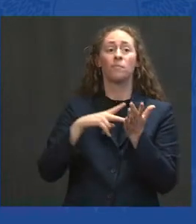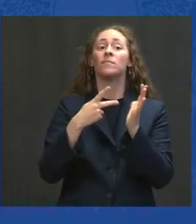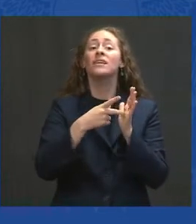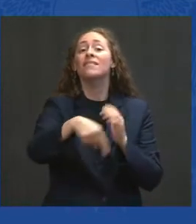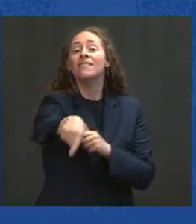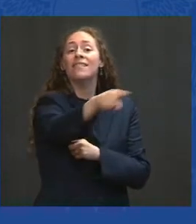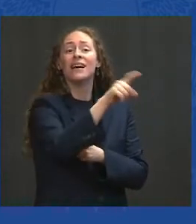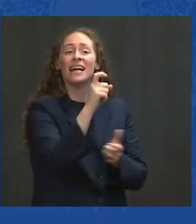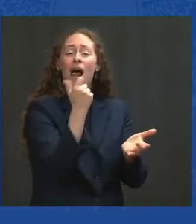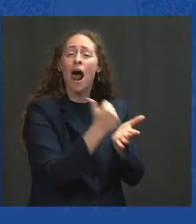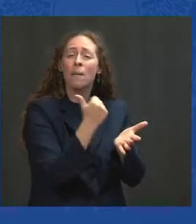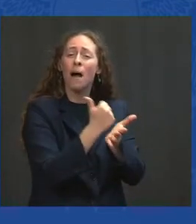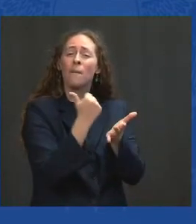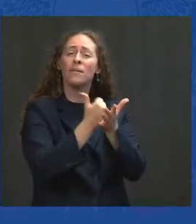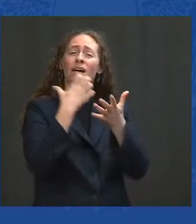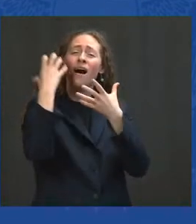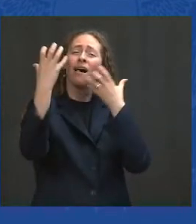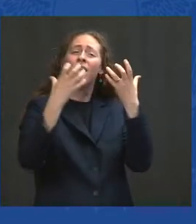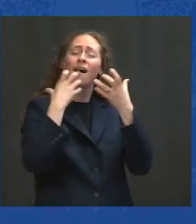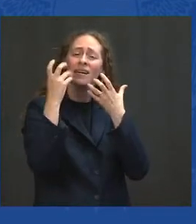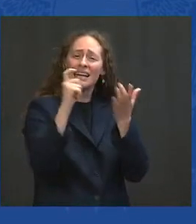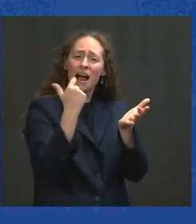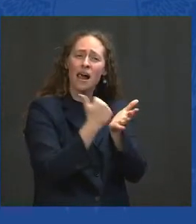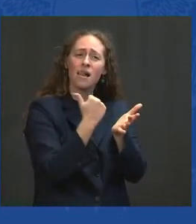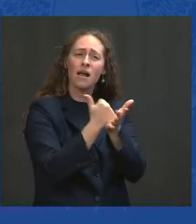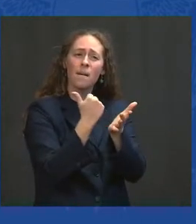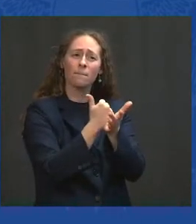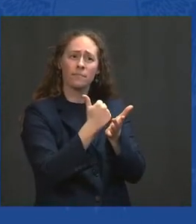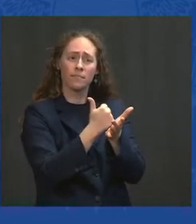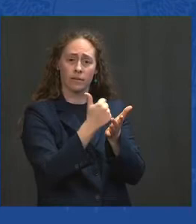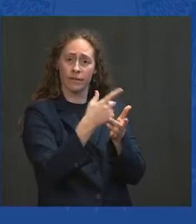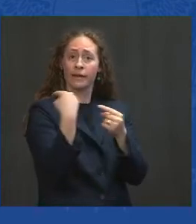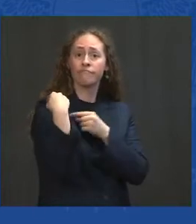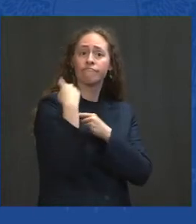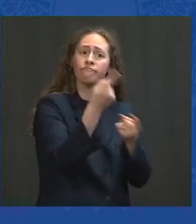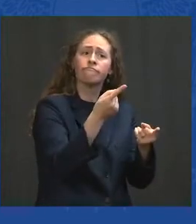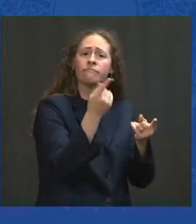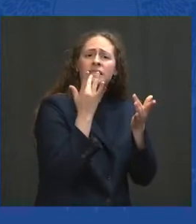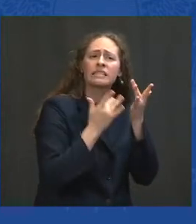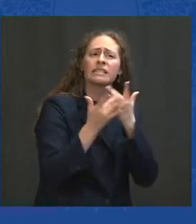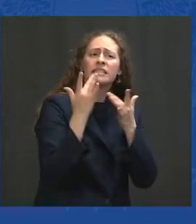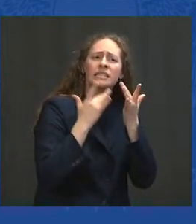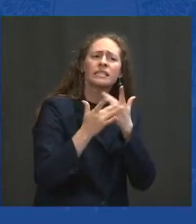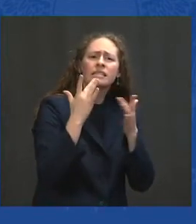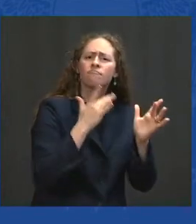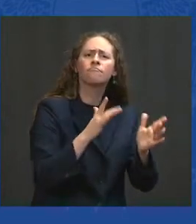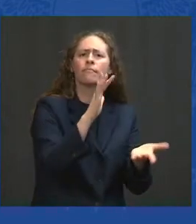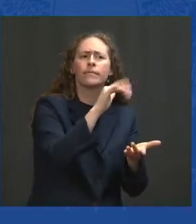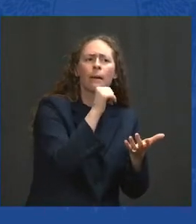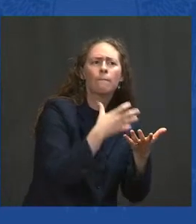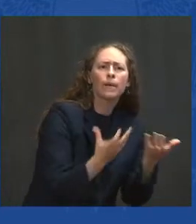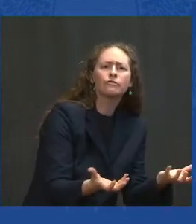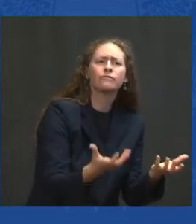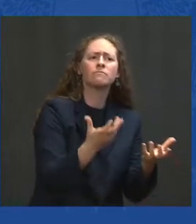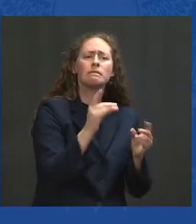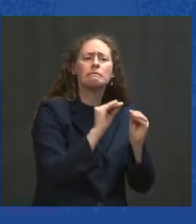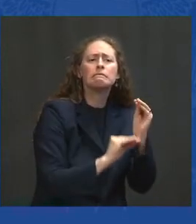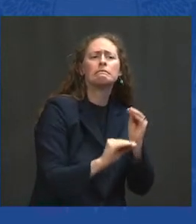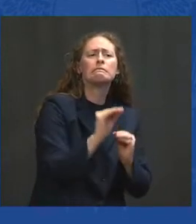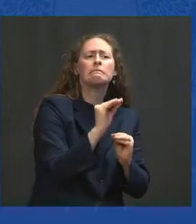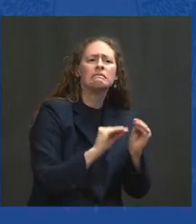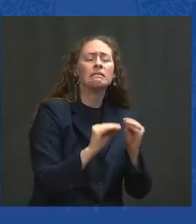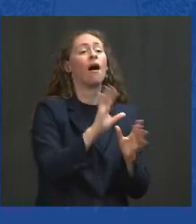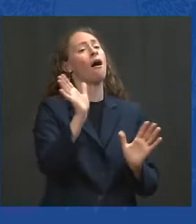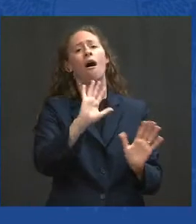the most getting the least, the more hardworking families will get this on a